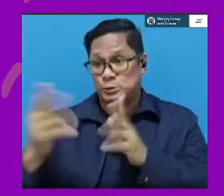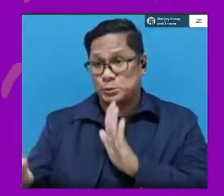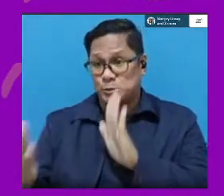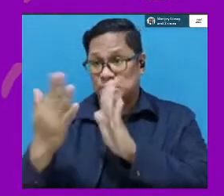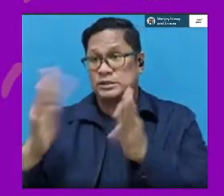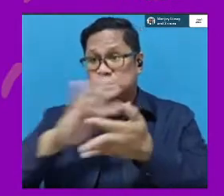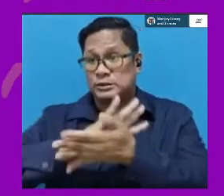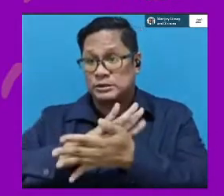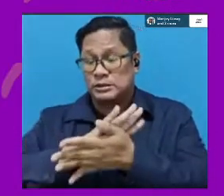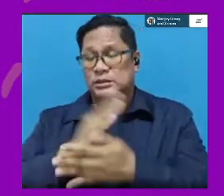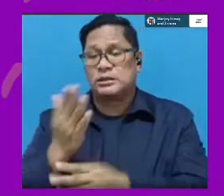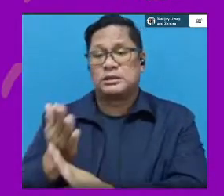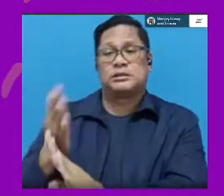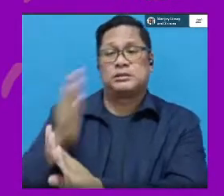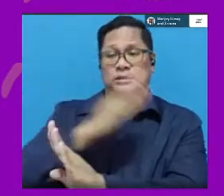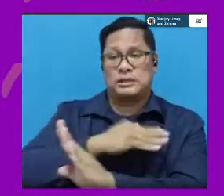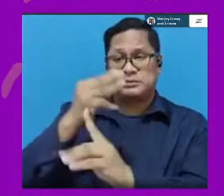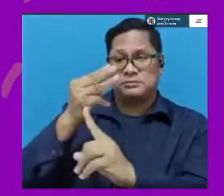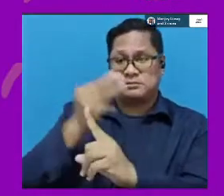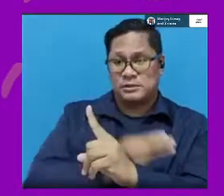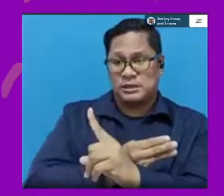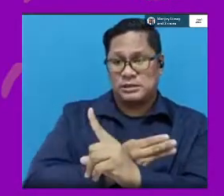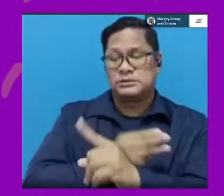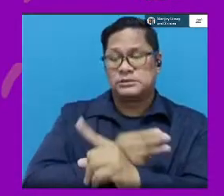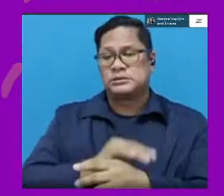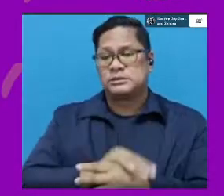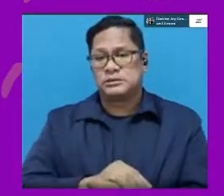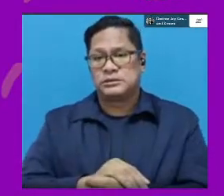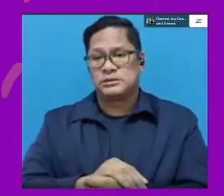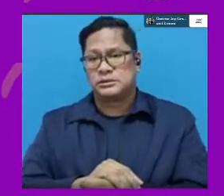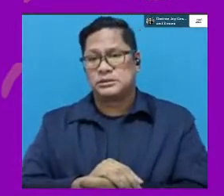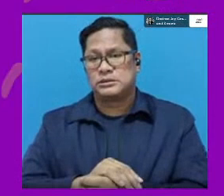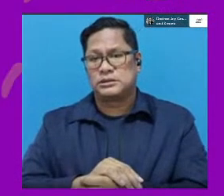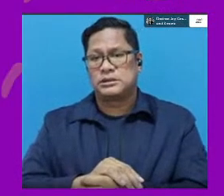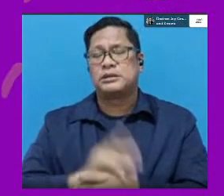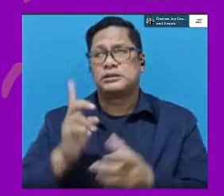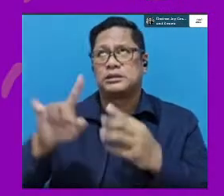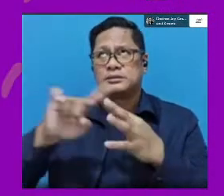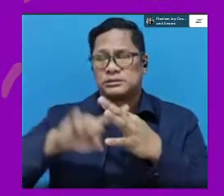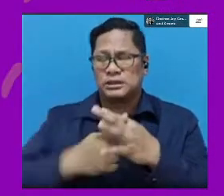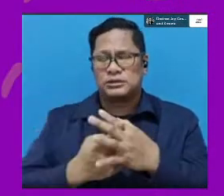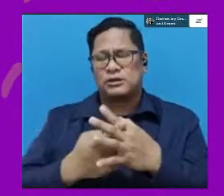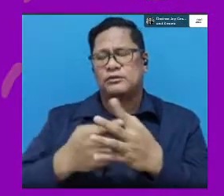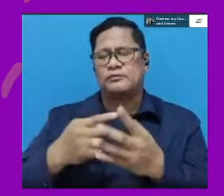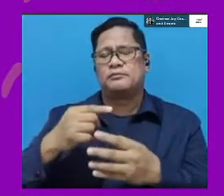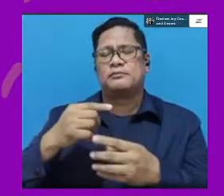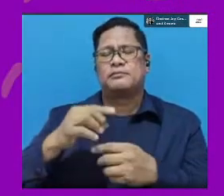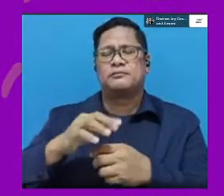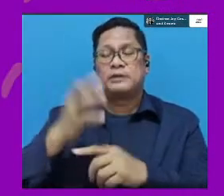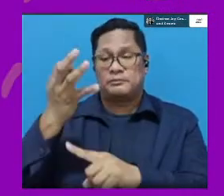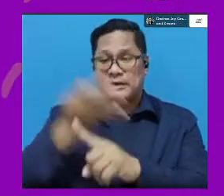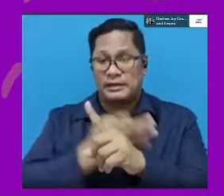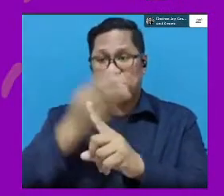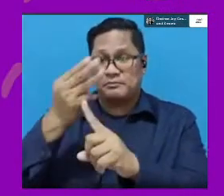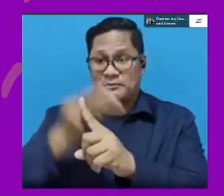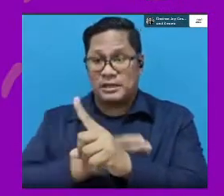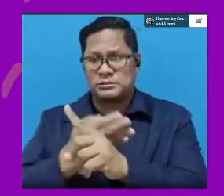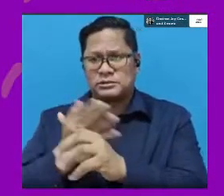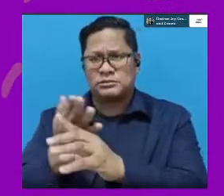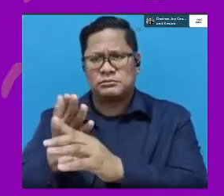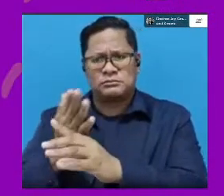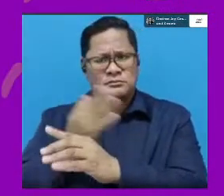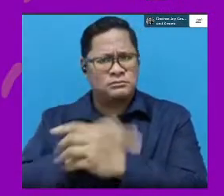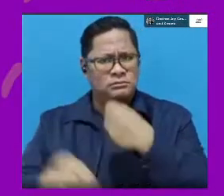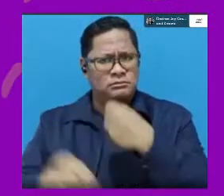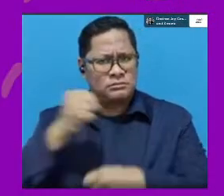COVID-19 last March, with the beginning of COVID in February and March last year, it